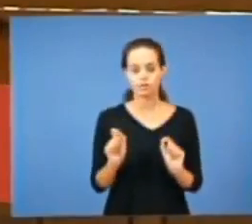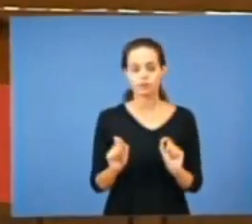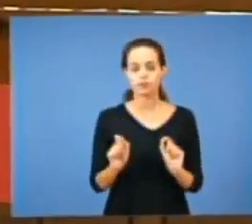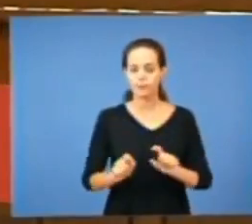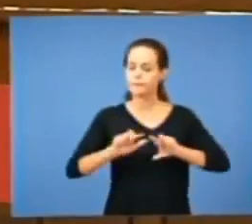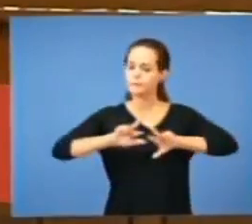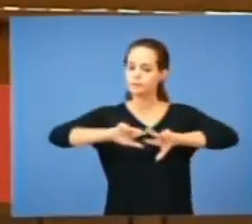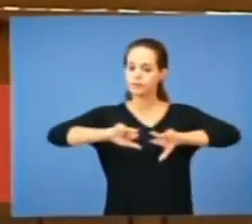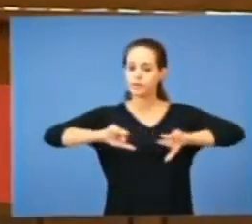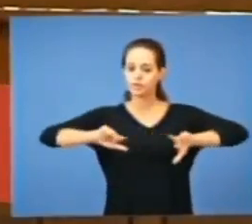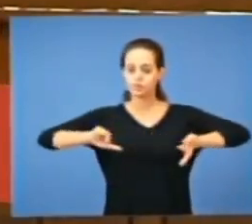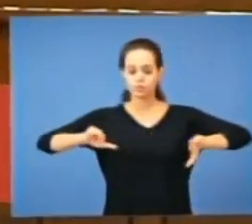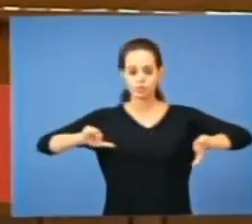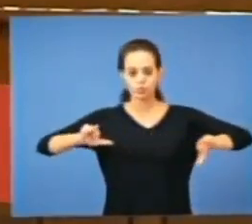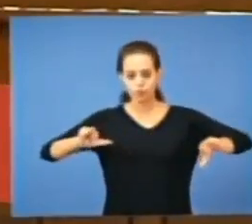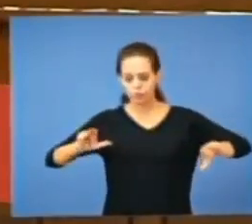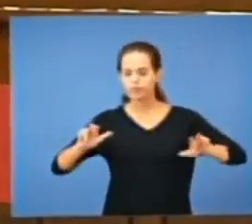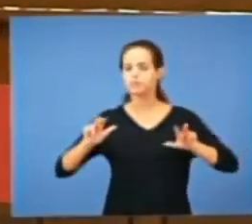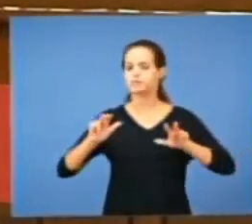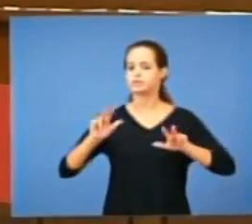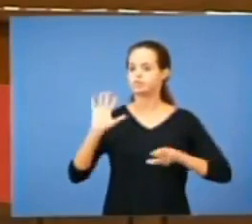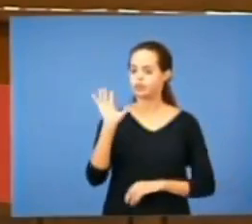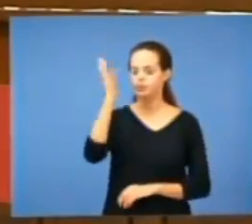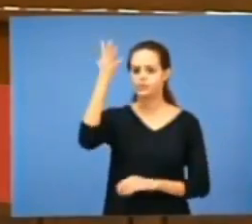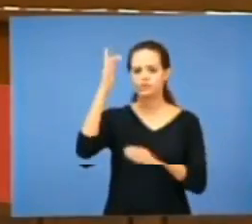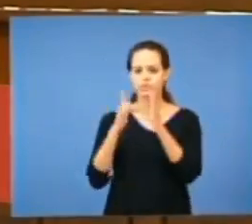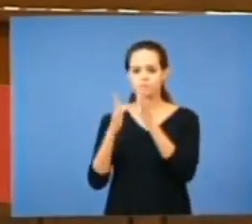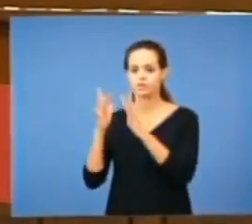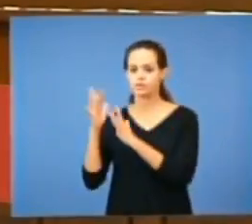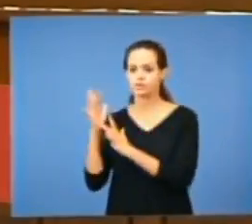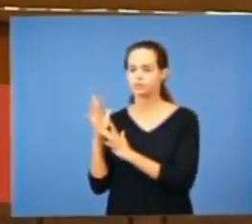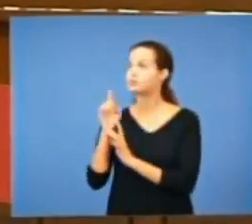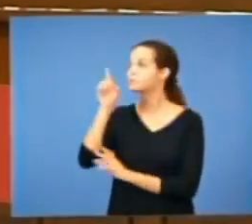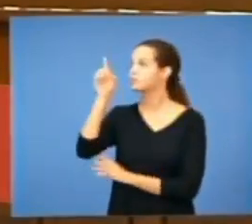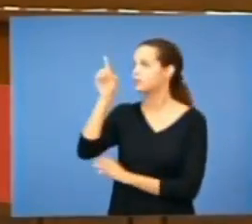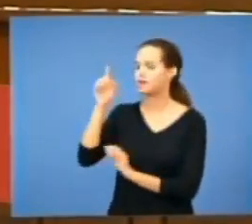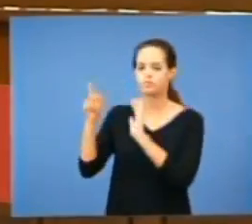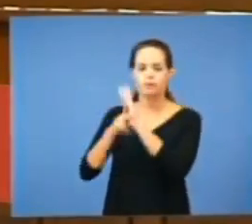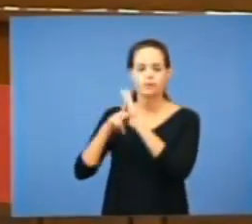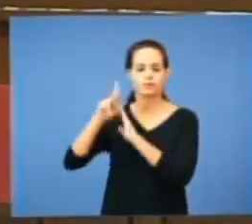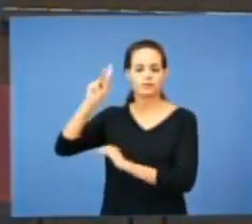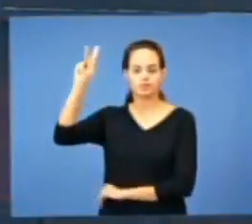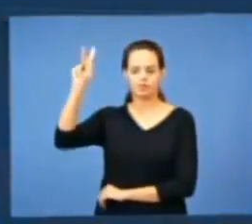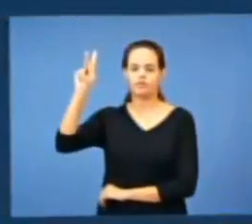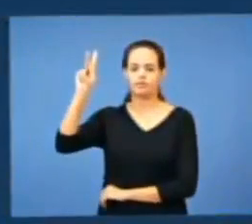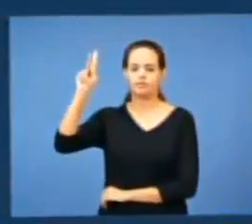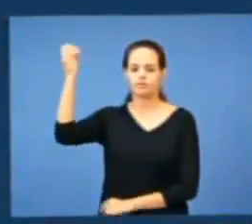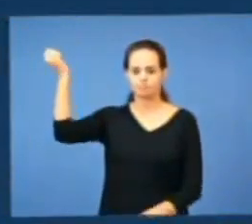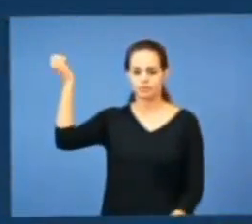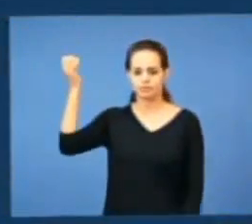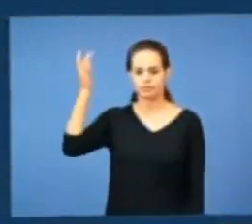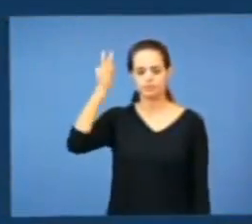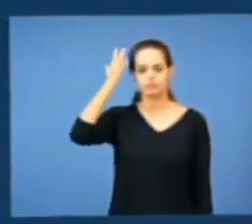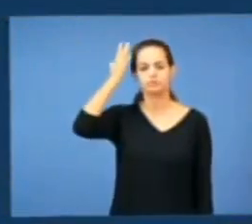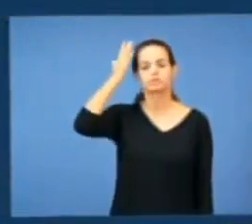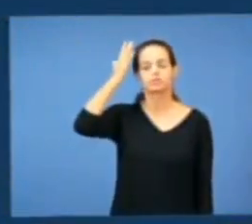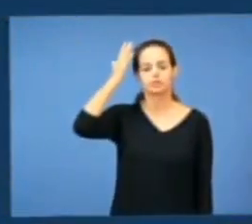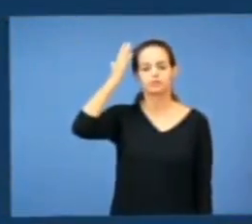things to Christ coming from heaven. It's referring now to the things that are